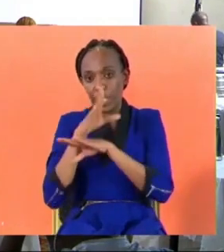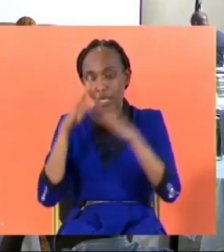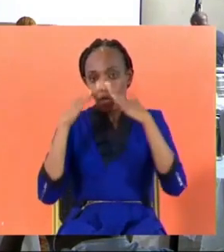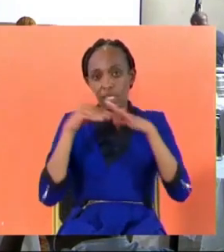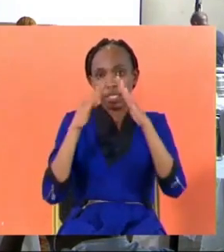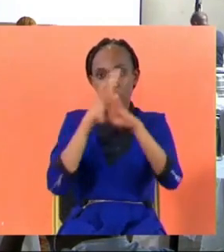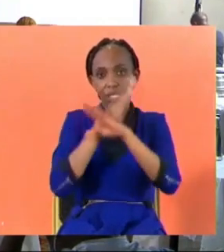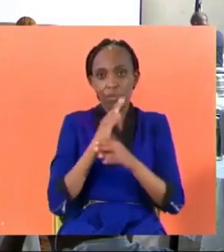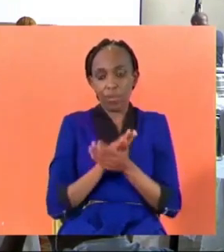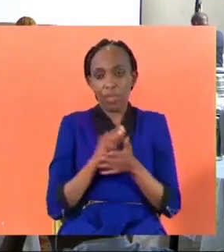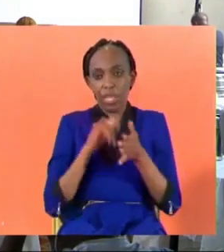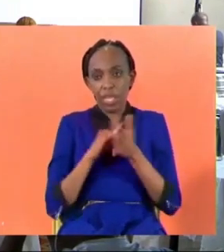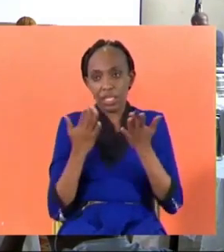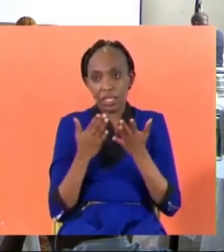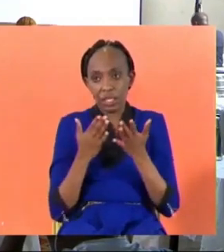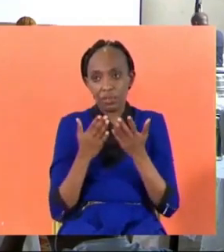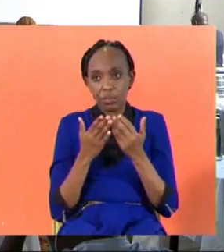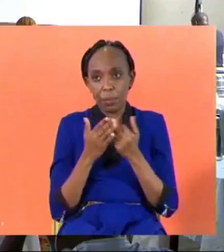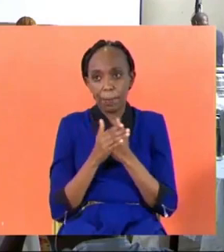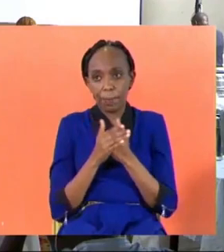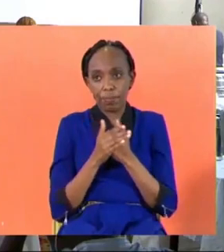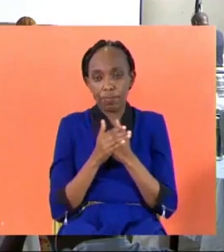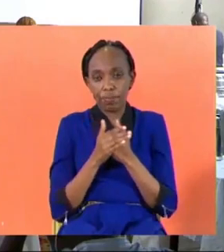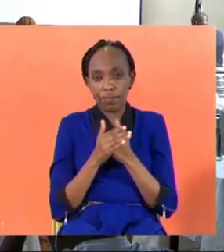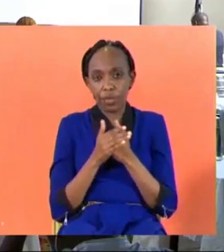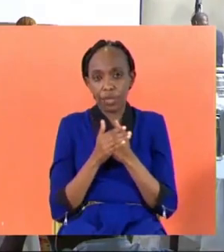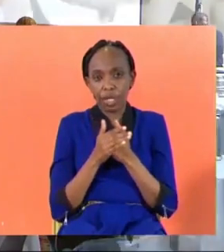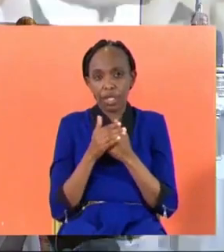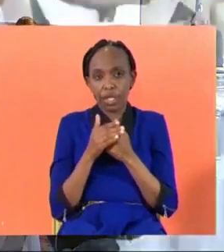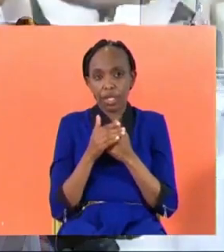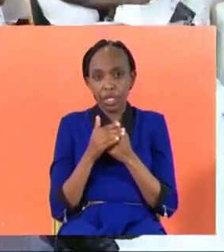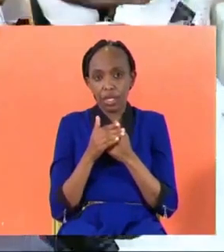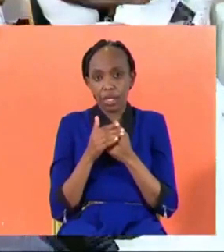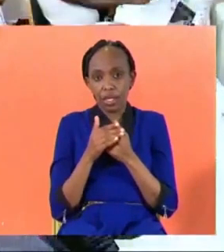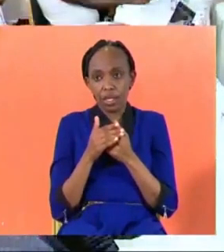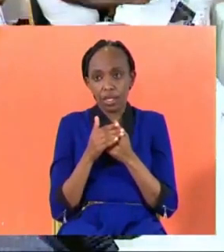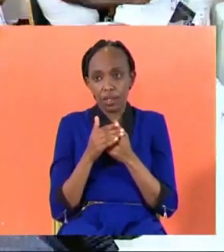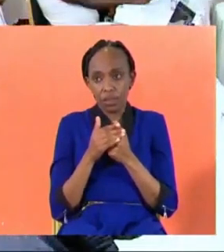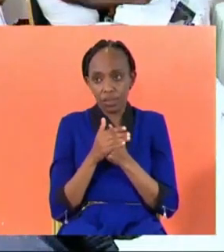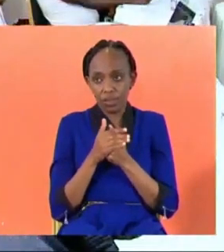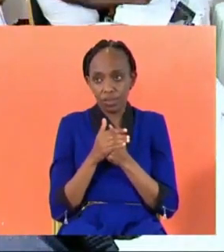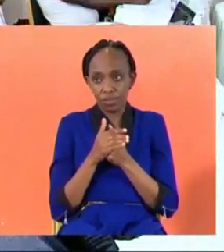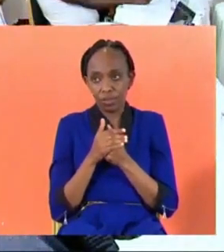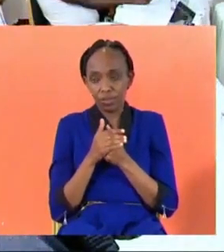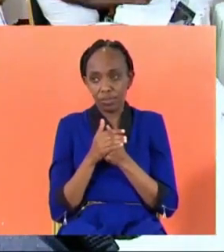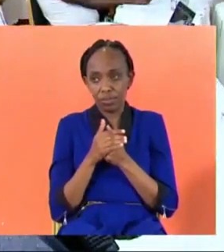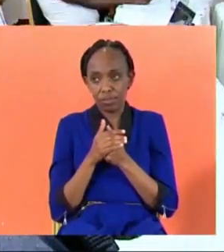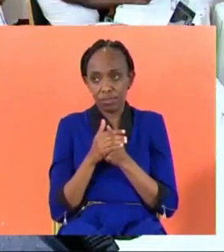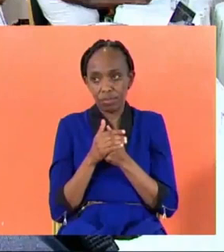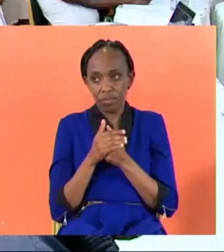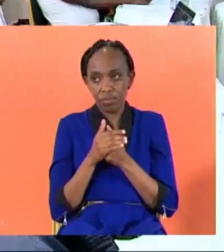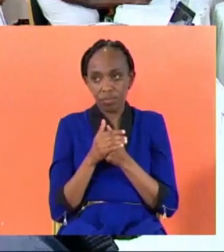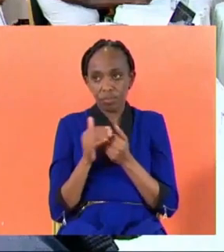Zambia. That is the even after all this effort which you are making, the debt is